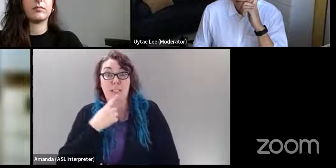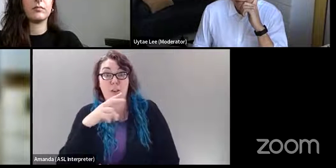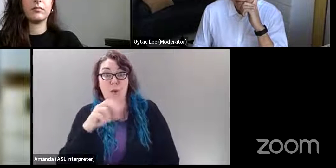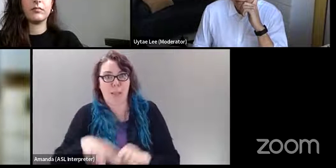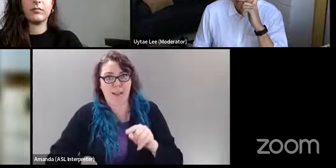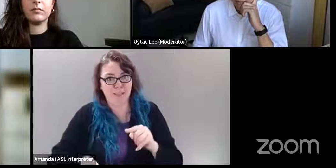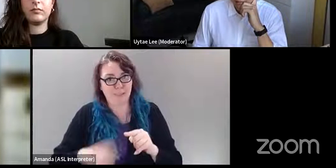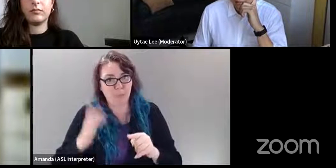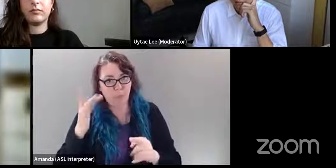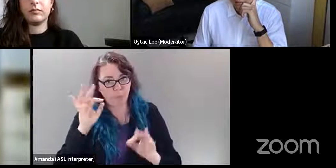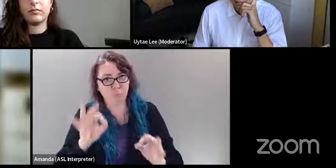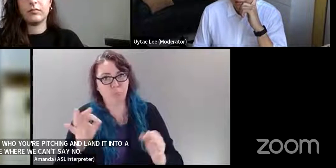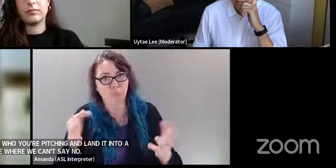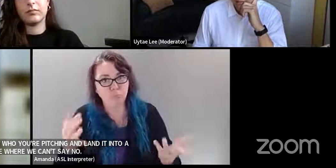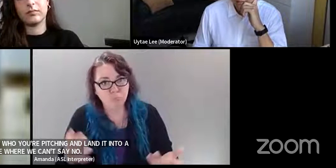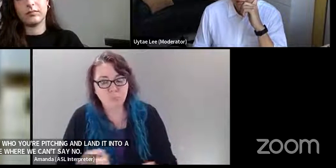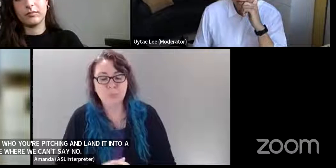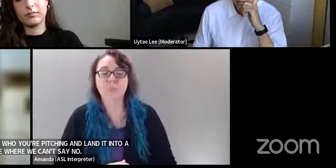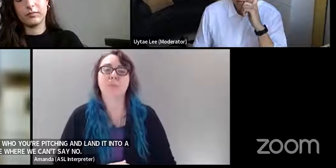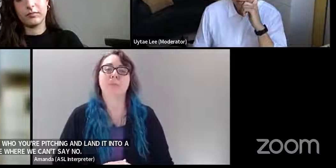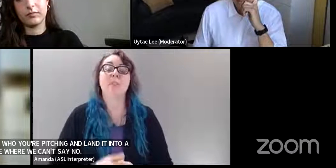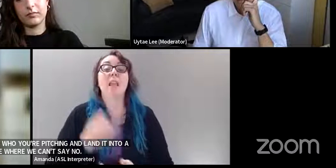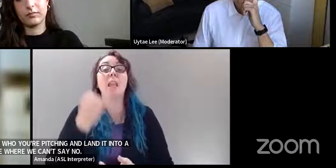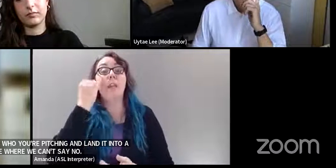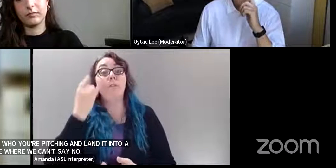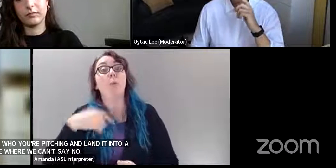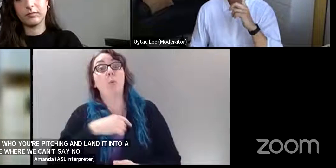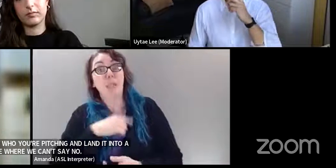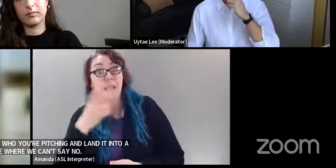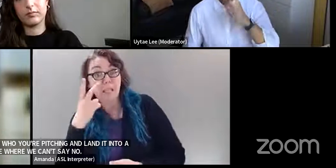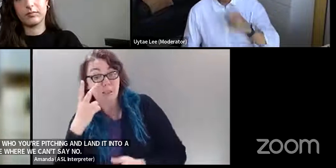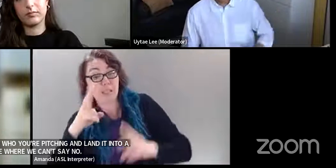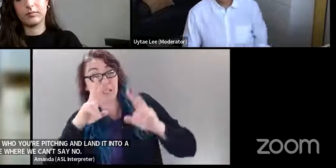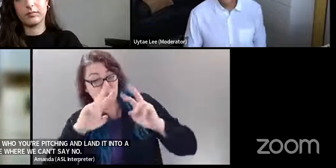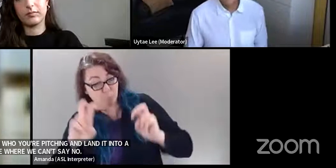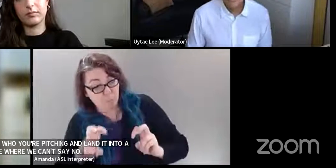information on, or we want to go into development, at that point is where